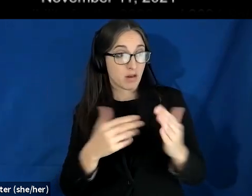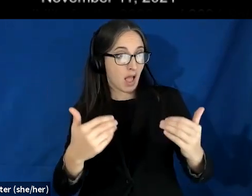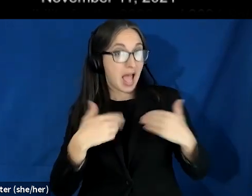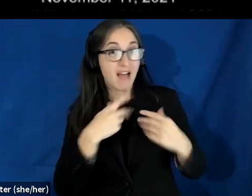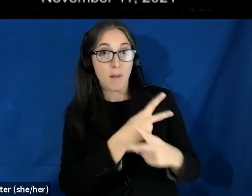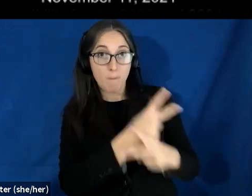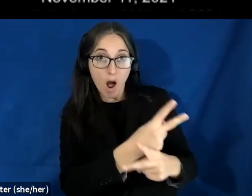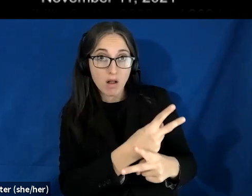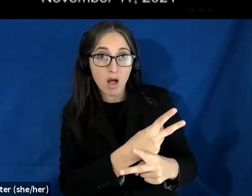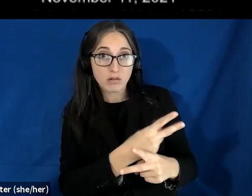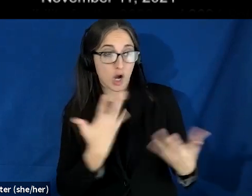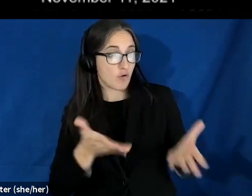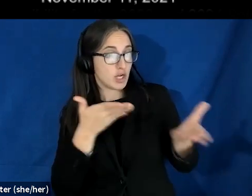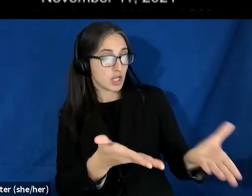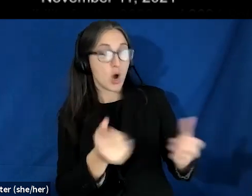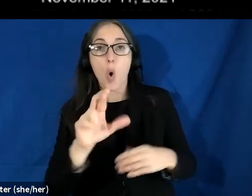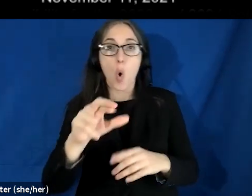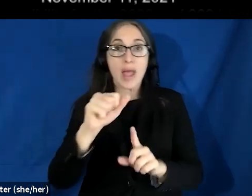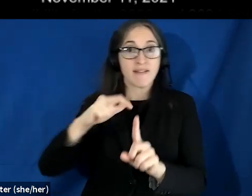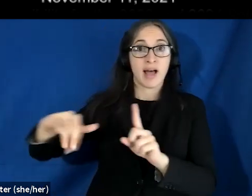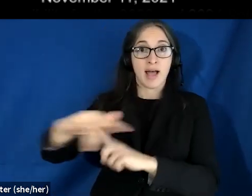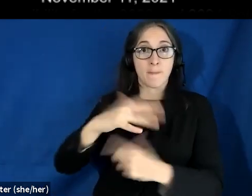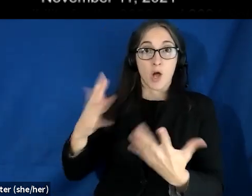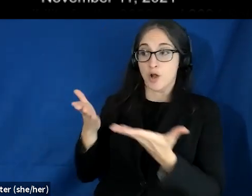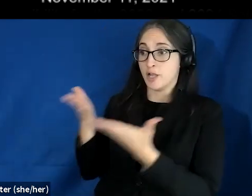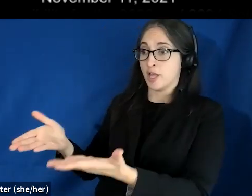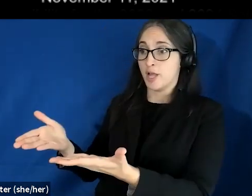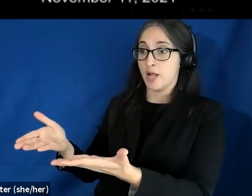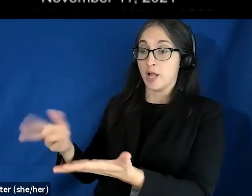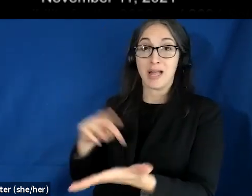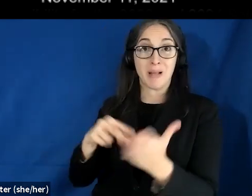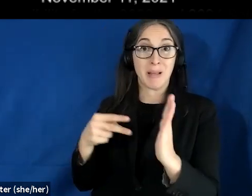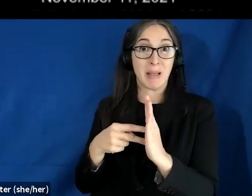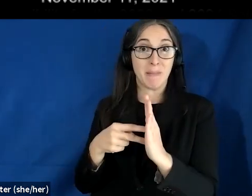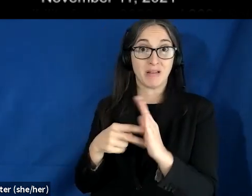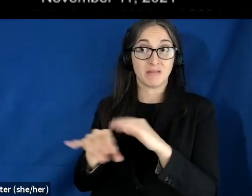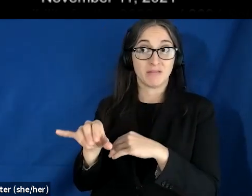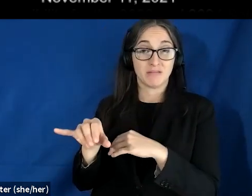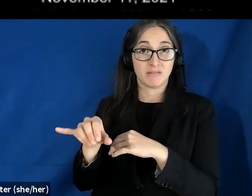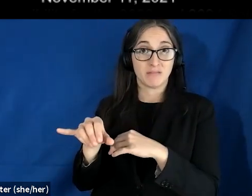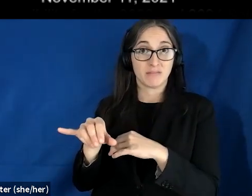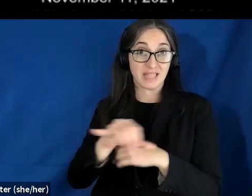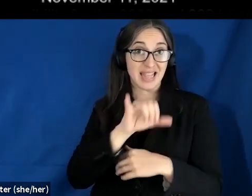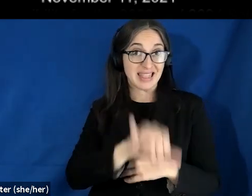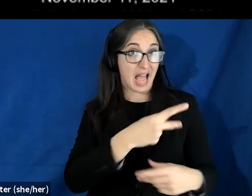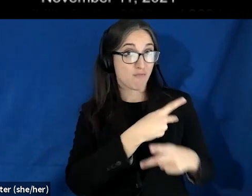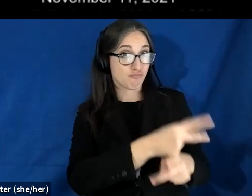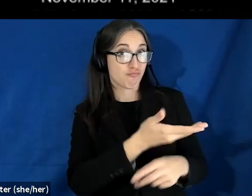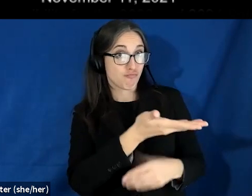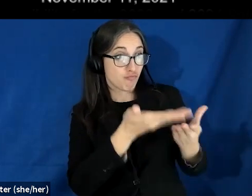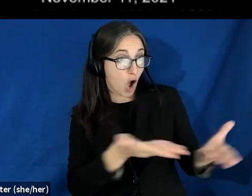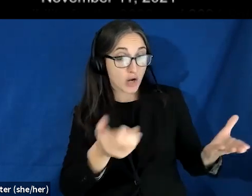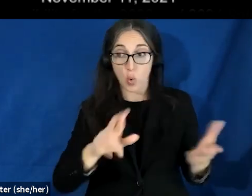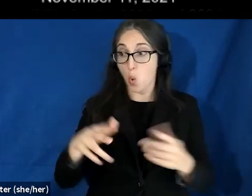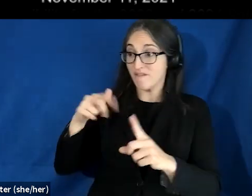or an environment, and that there is a disconnect between that product or environment and a